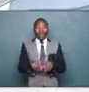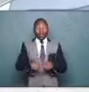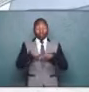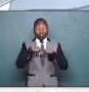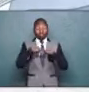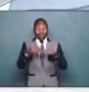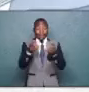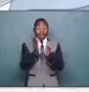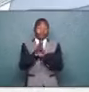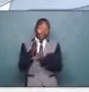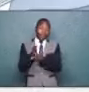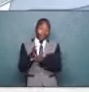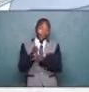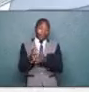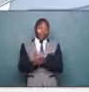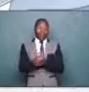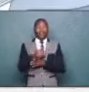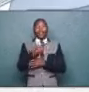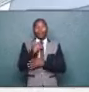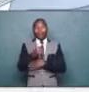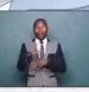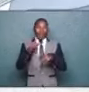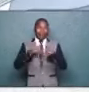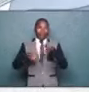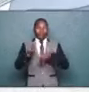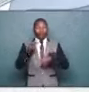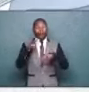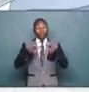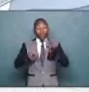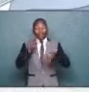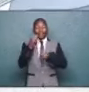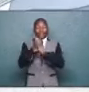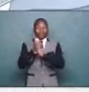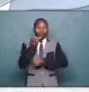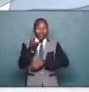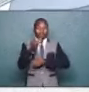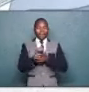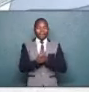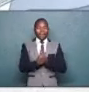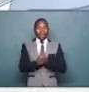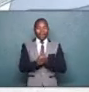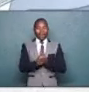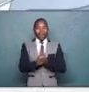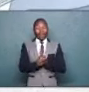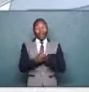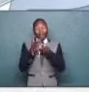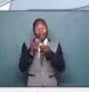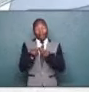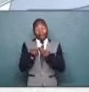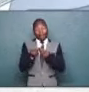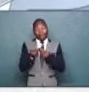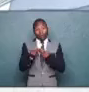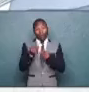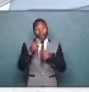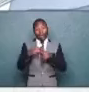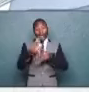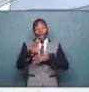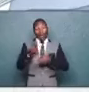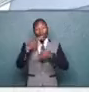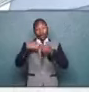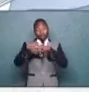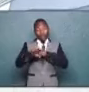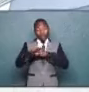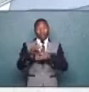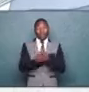senior members who wish to participate in monitoring this exercise should have their names submitted in writing